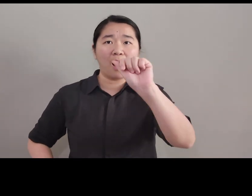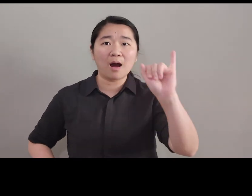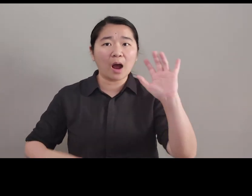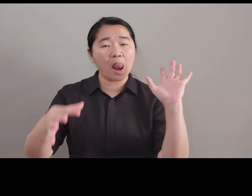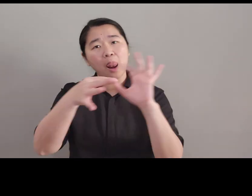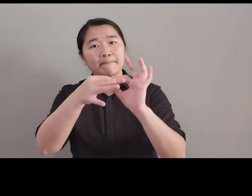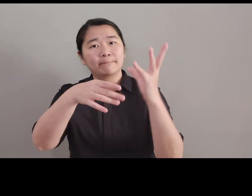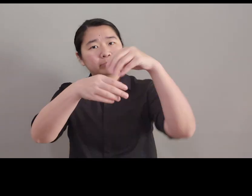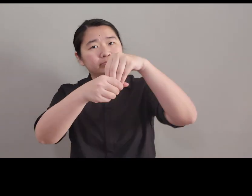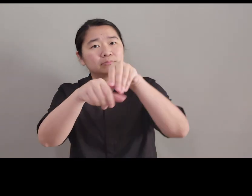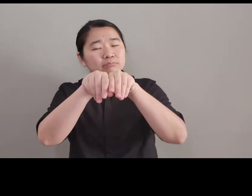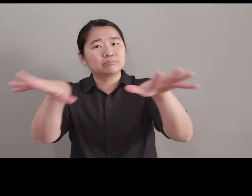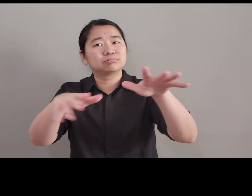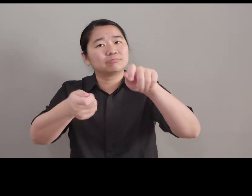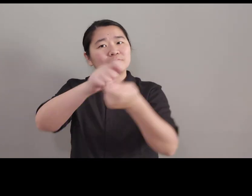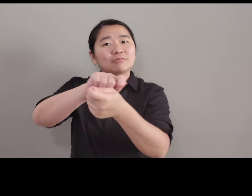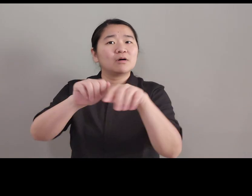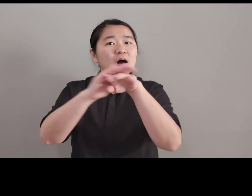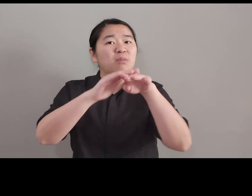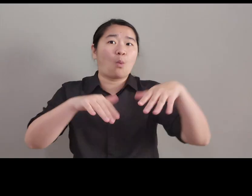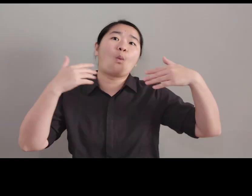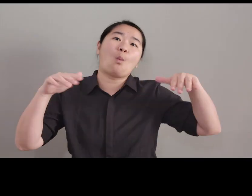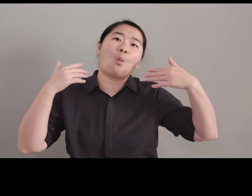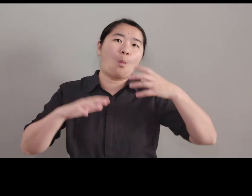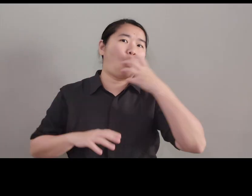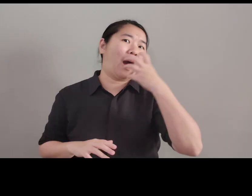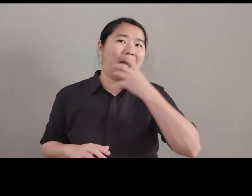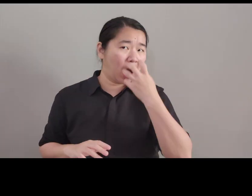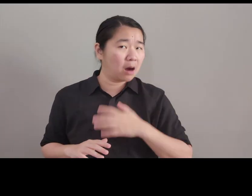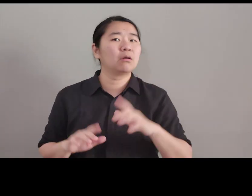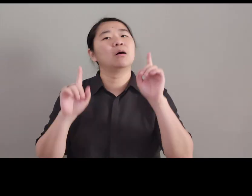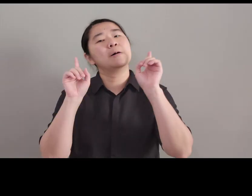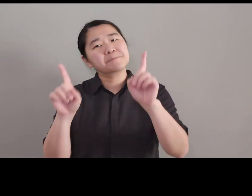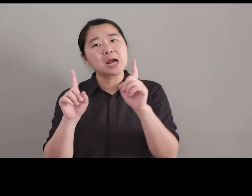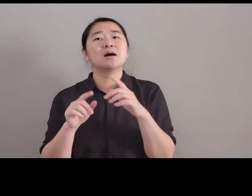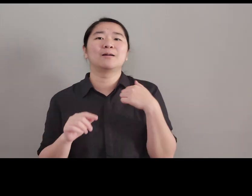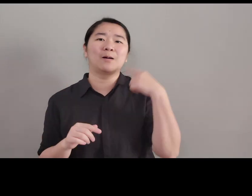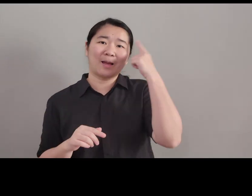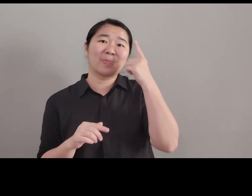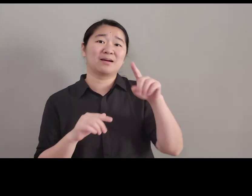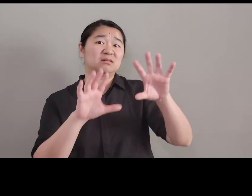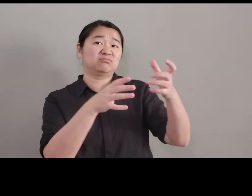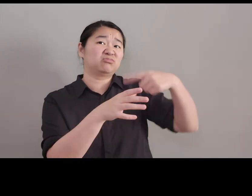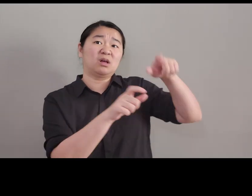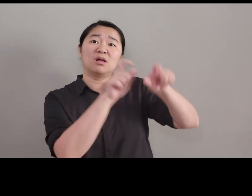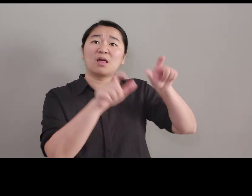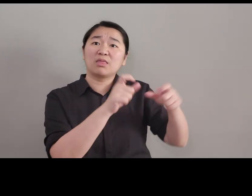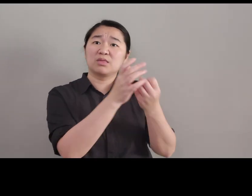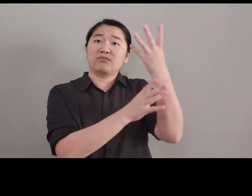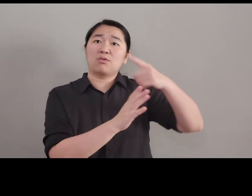down to, developers, down to product owners. And we need to find a way to really make us stand